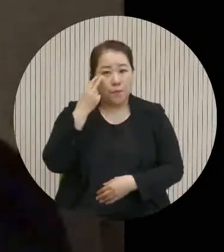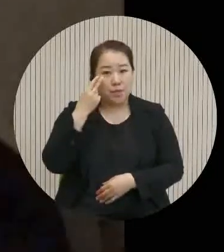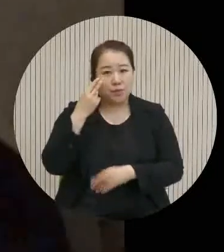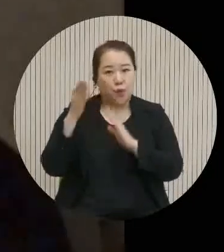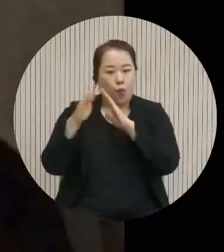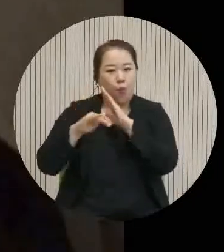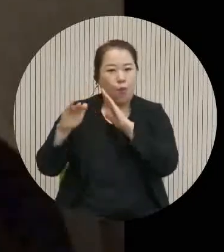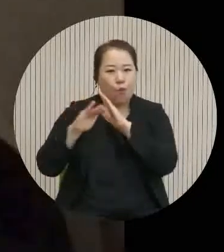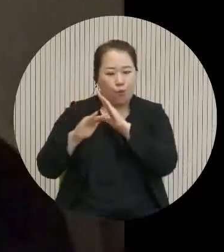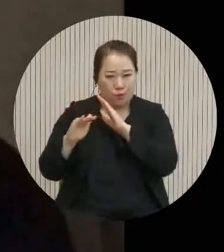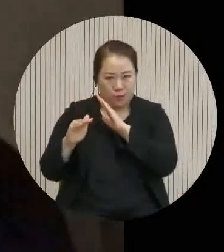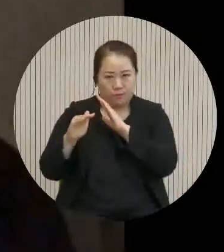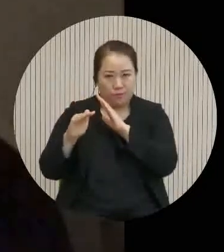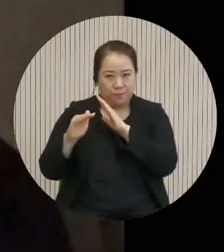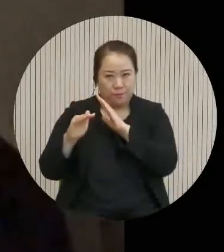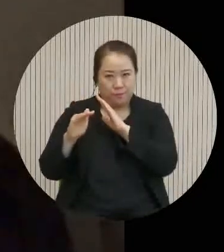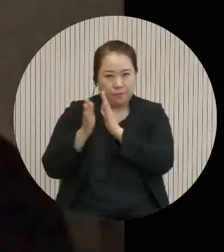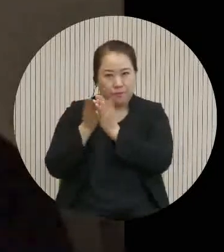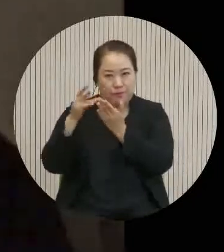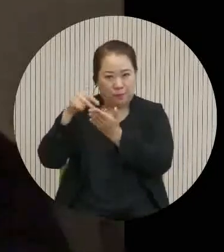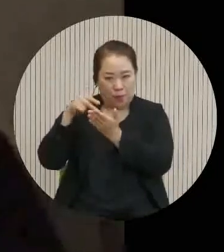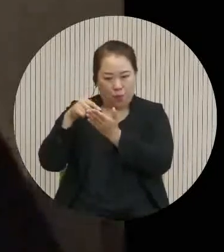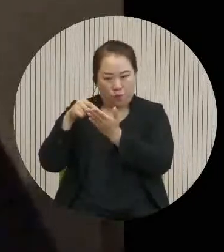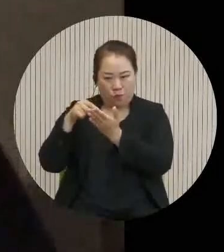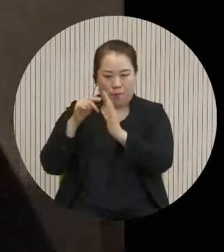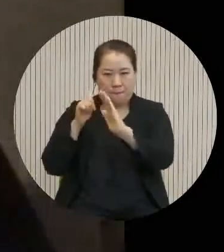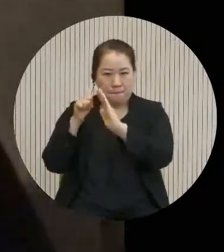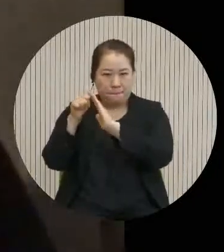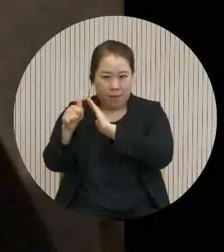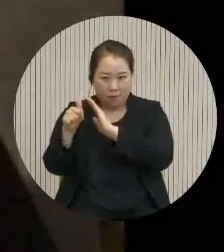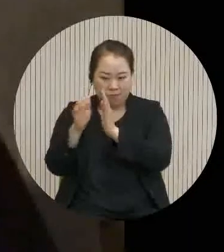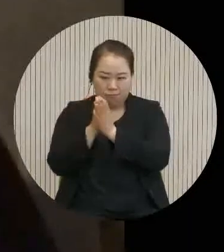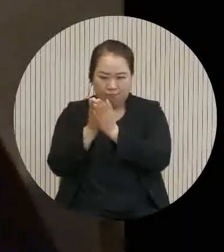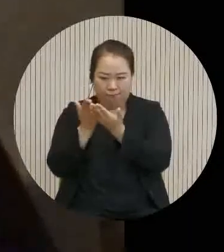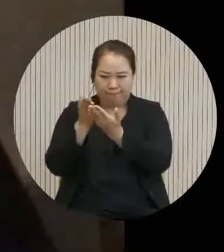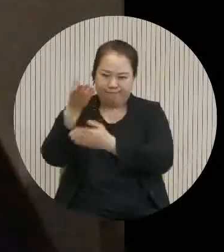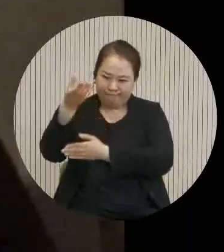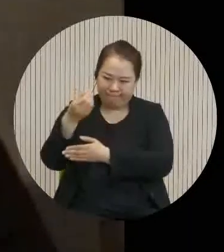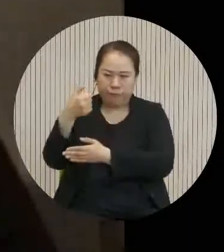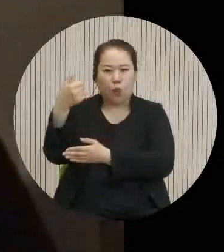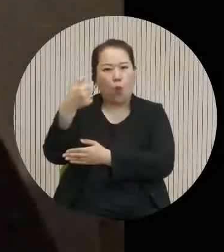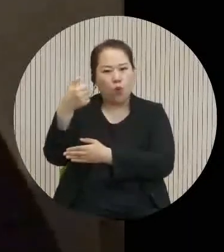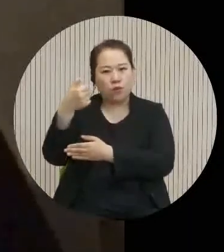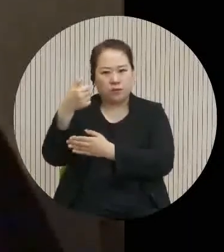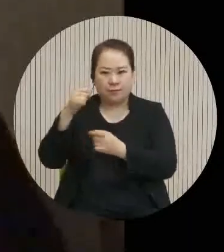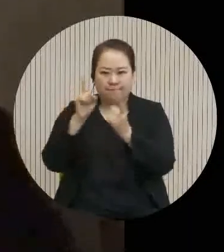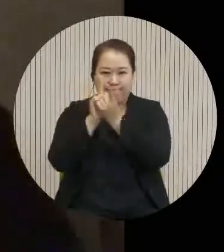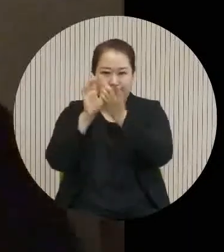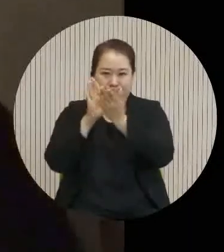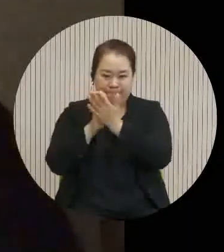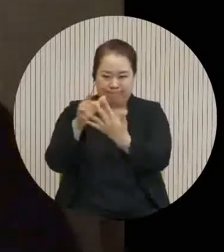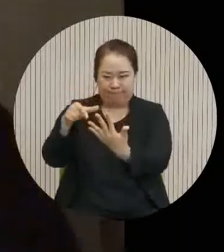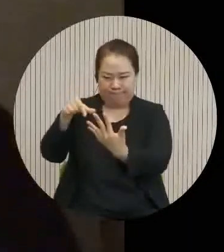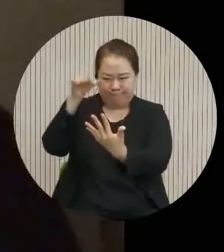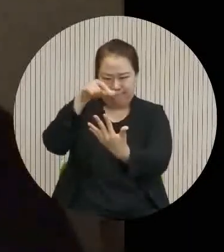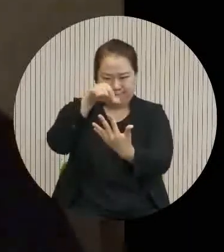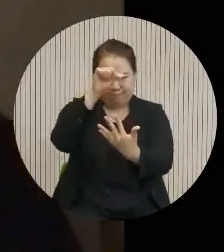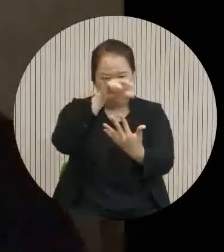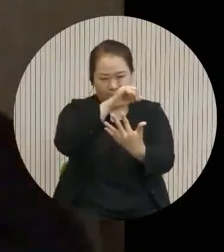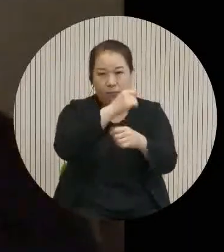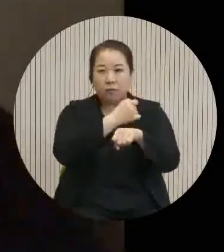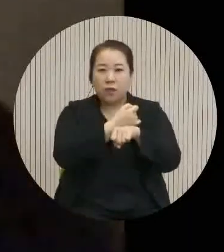She averaged 50 books that she selected herself over the summer. Not classics,